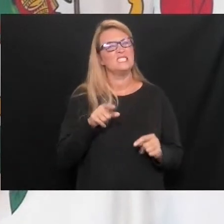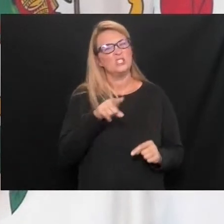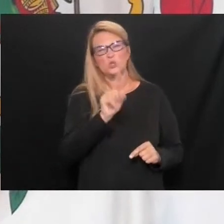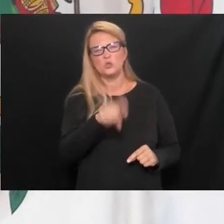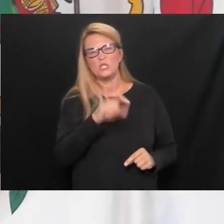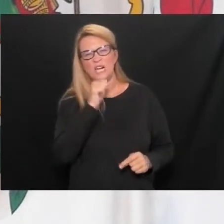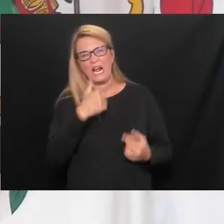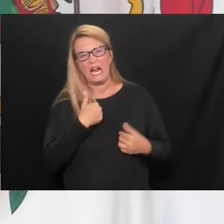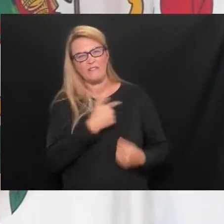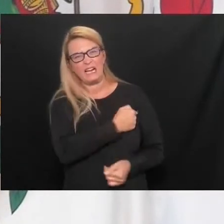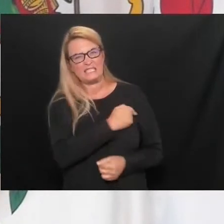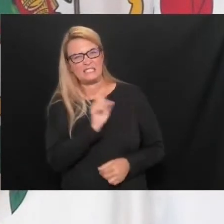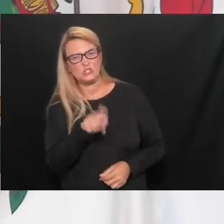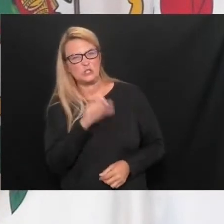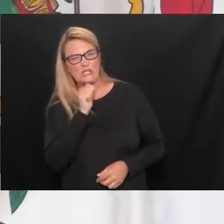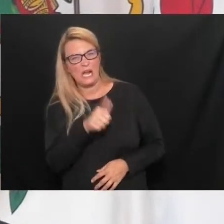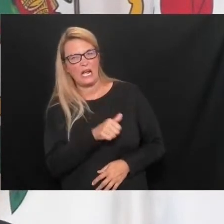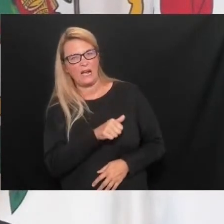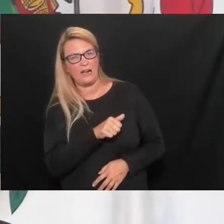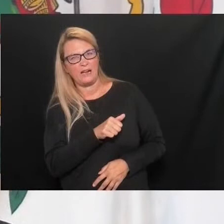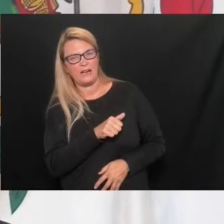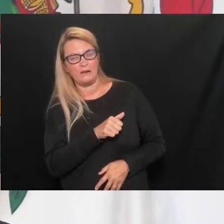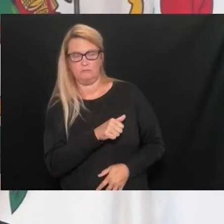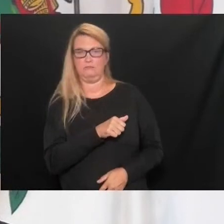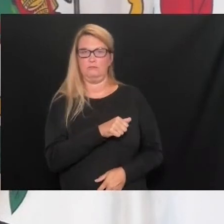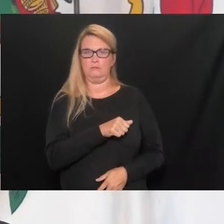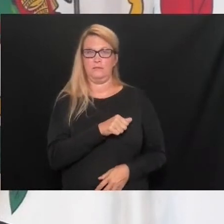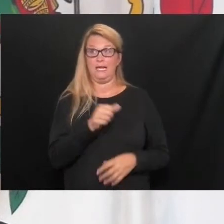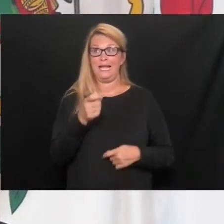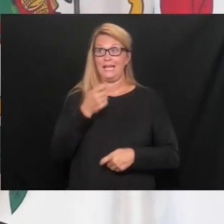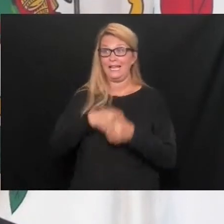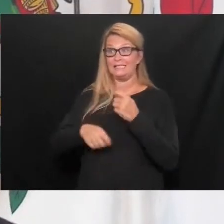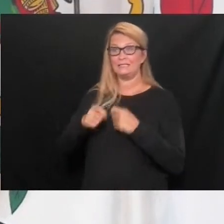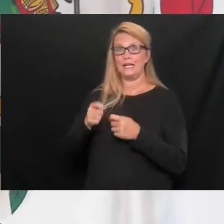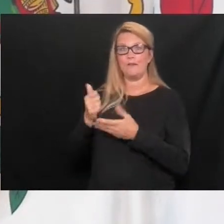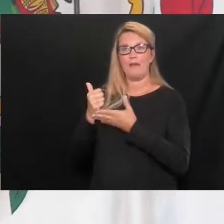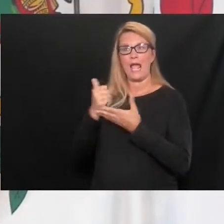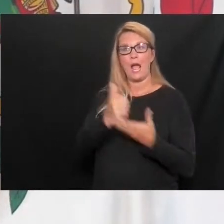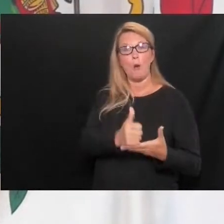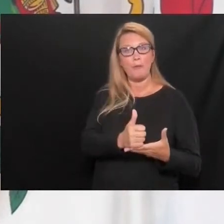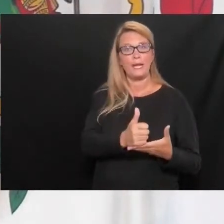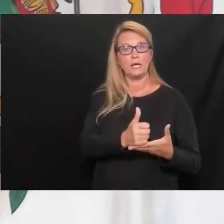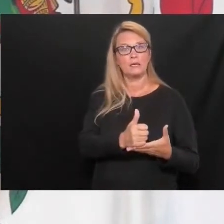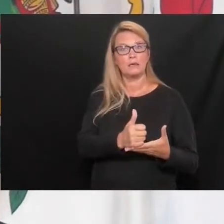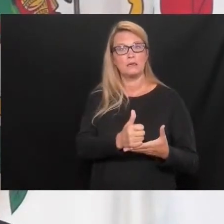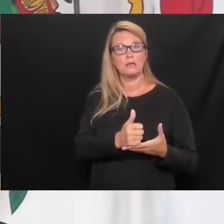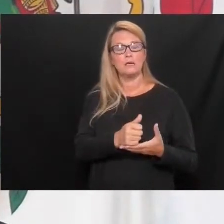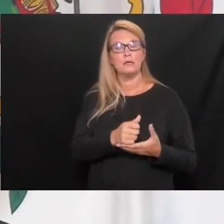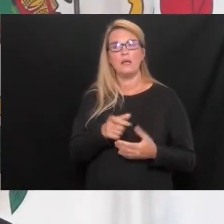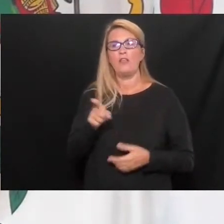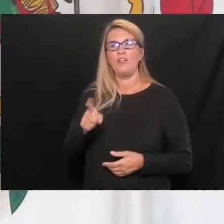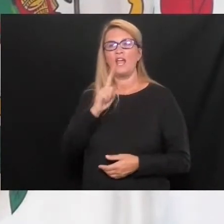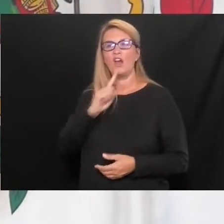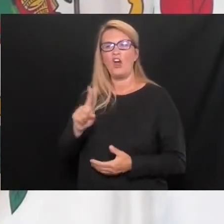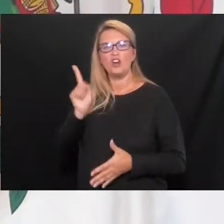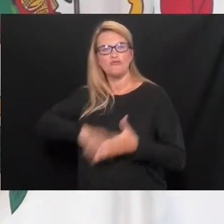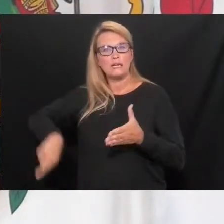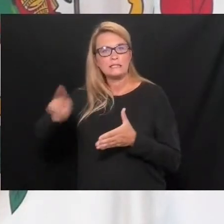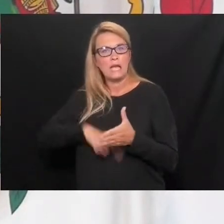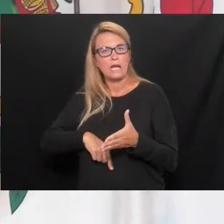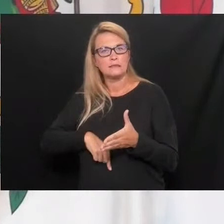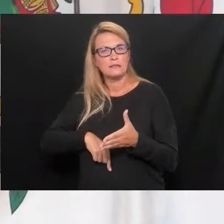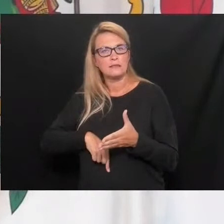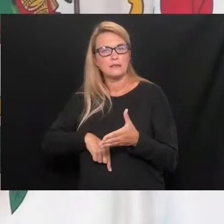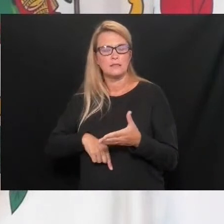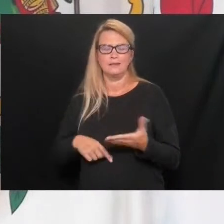vaccinated. Instead of just standing on the sidelines, a lot of times they're cheerleading people to stand with them and